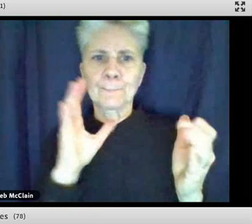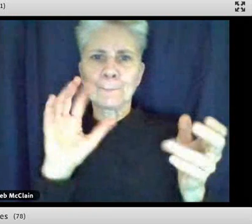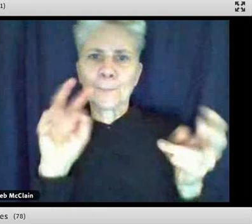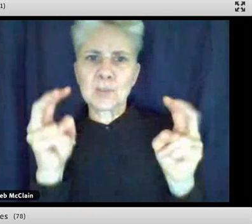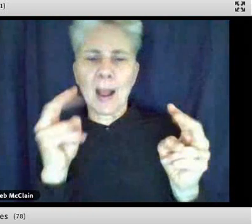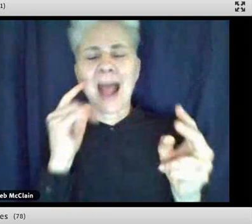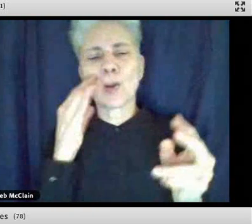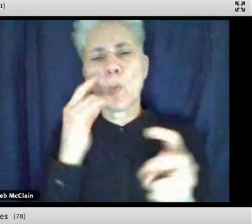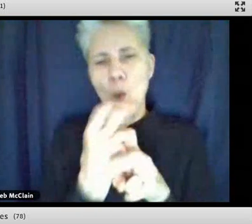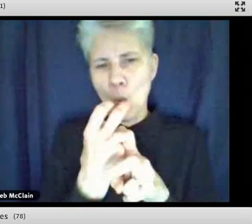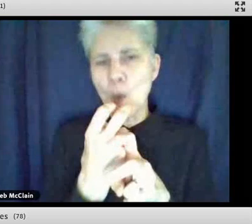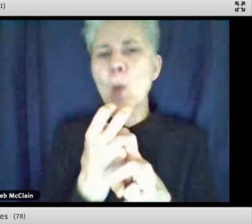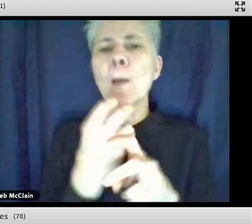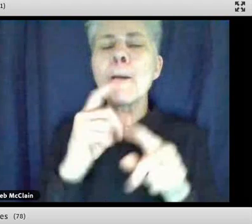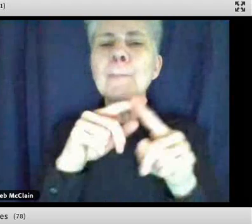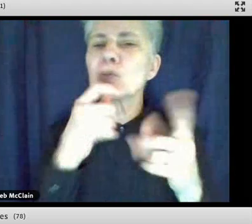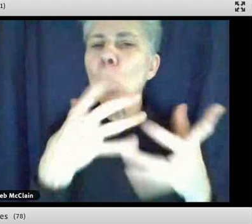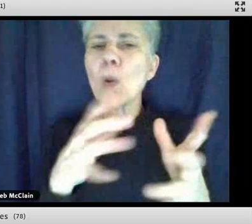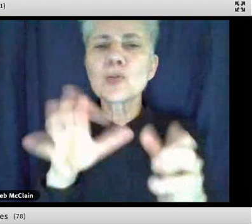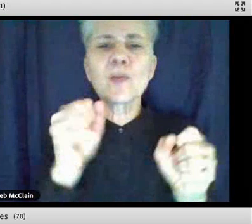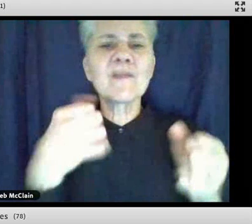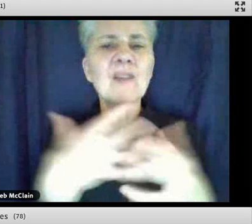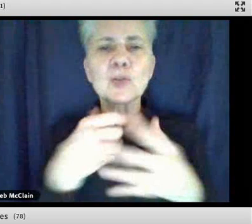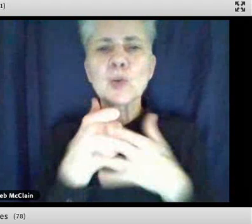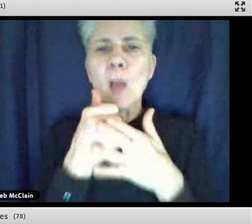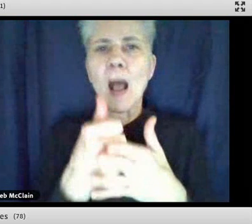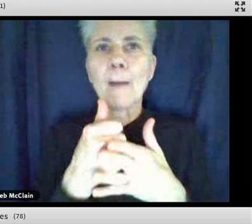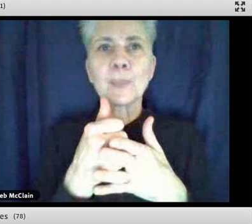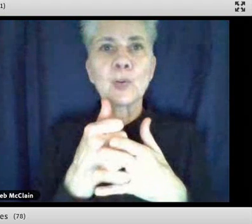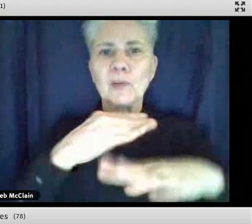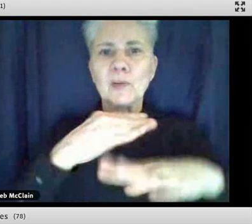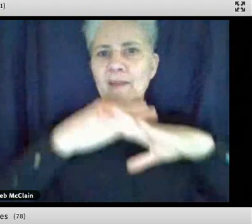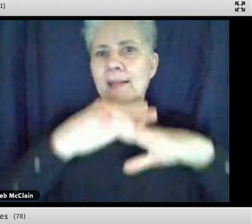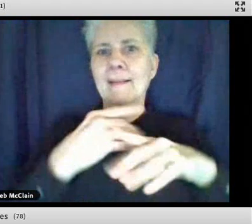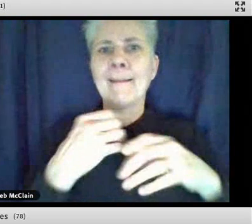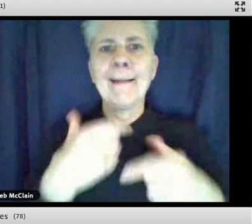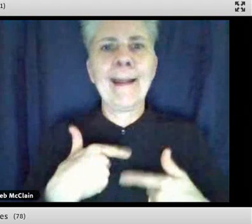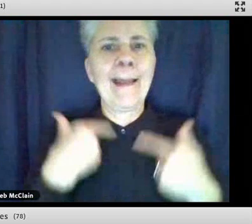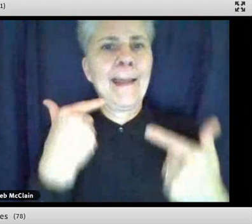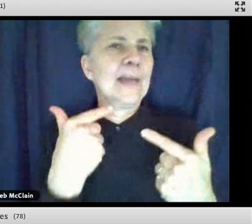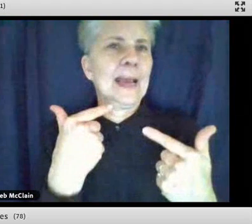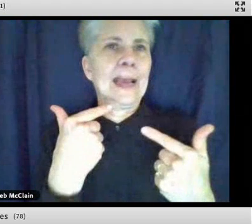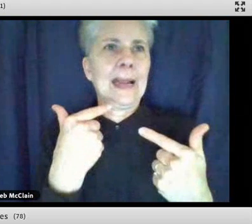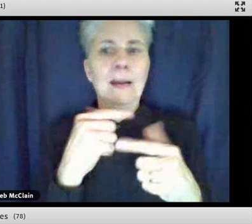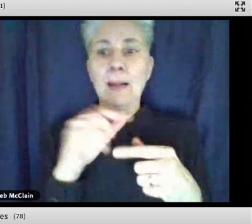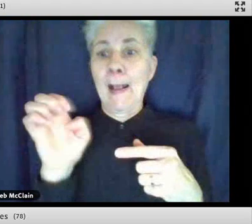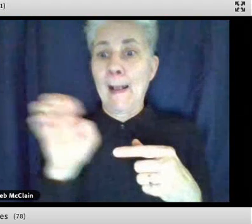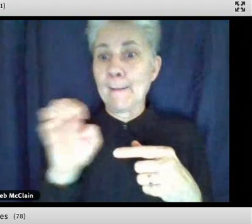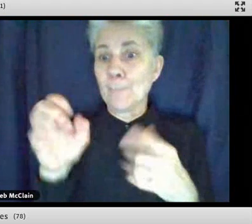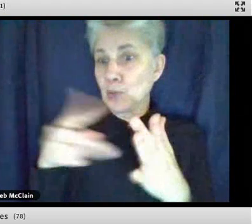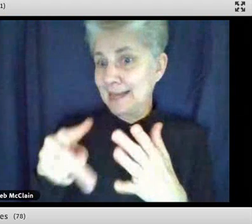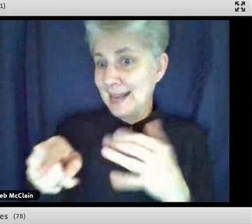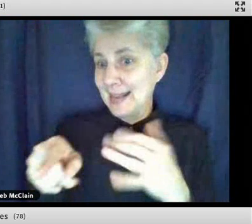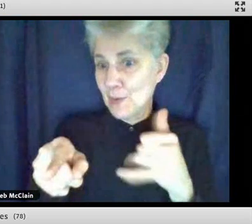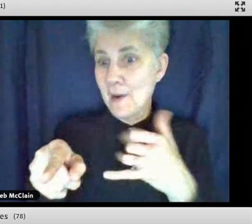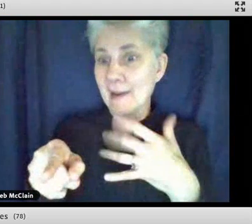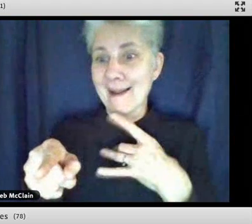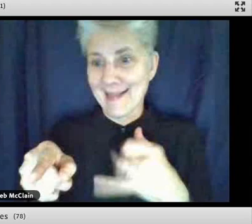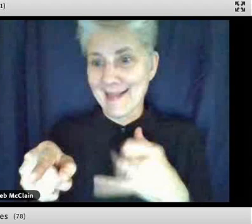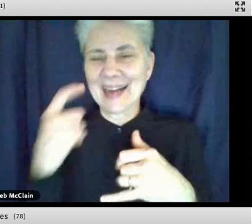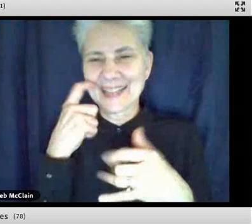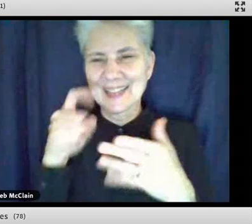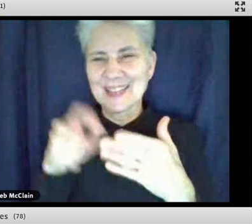hard, but you don't want your fears to help you from living a emergency dance parties. I love it. Sorry, I just saw